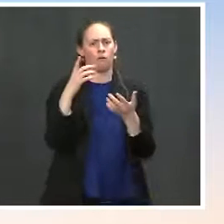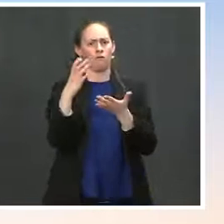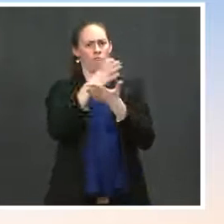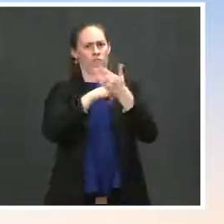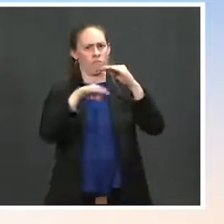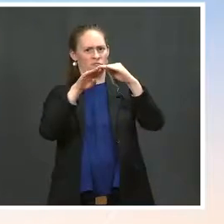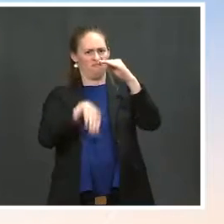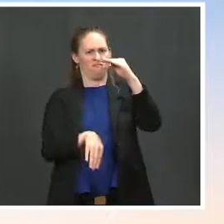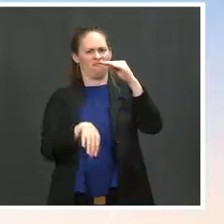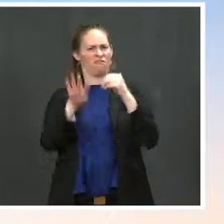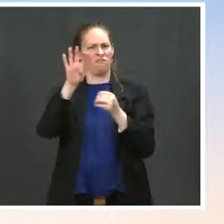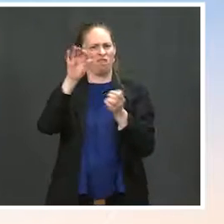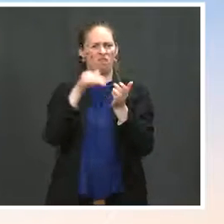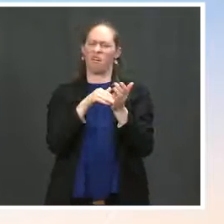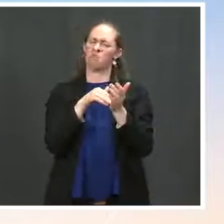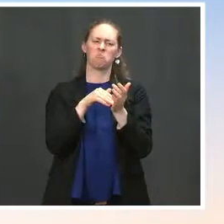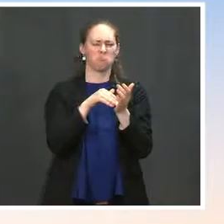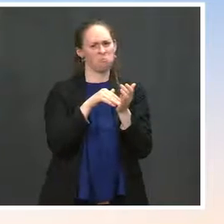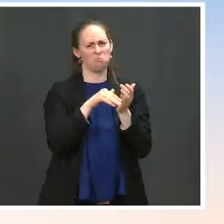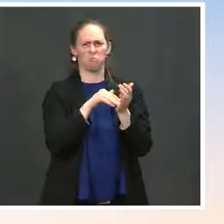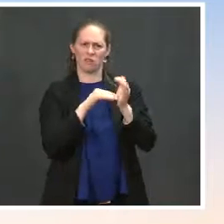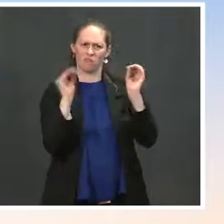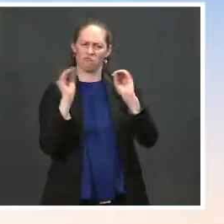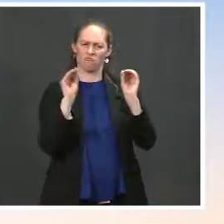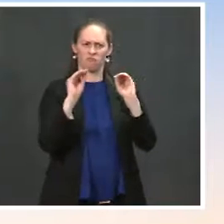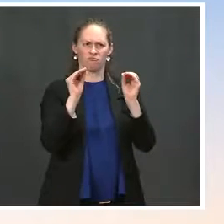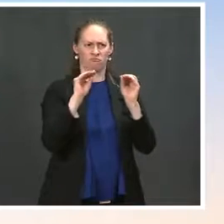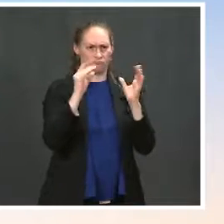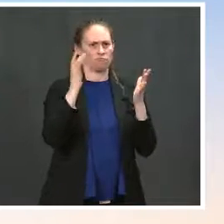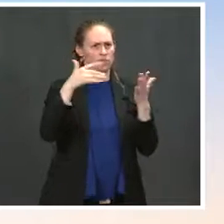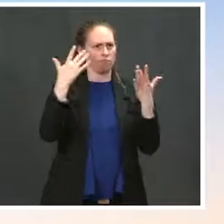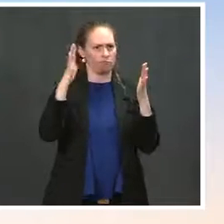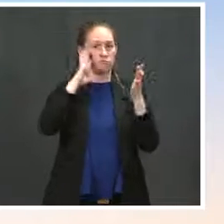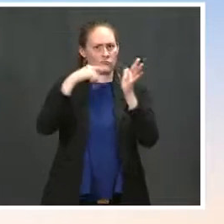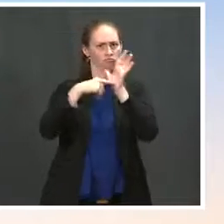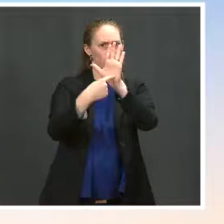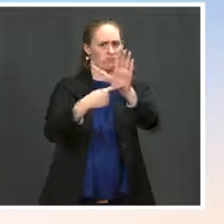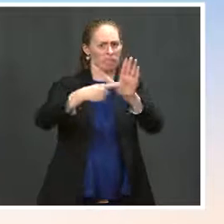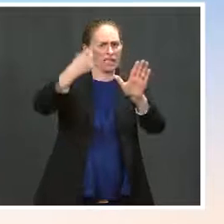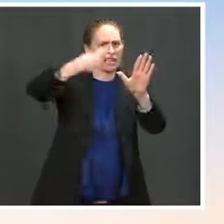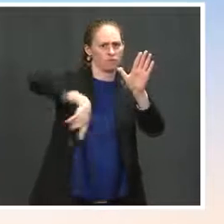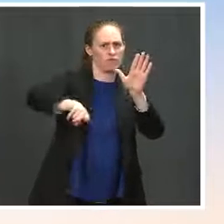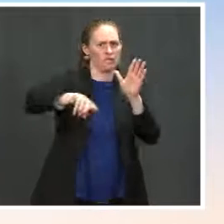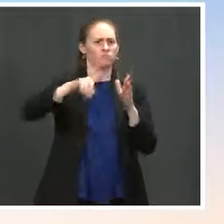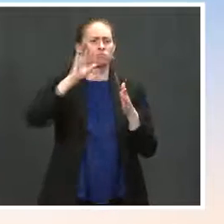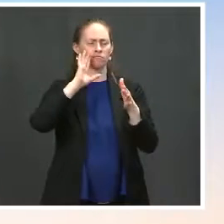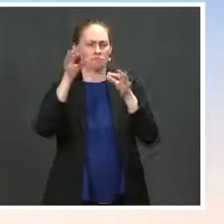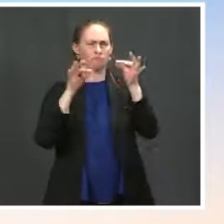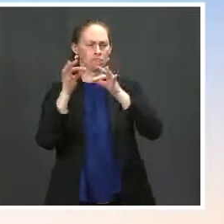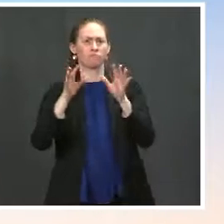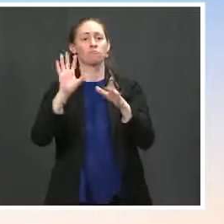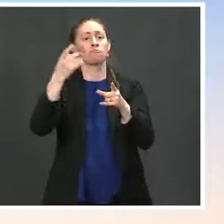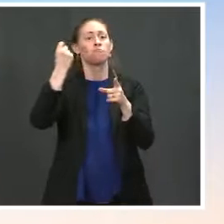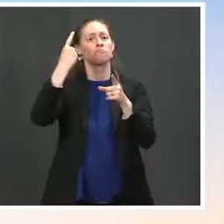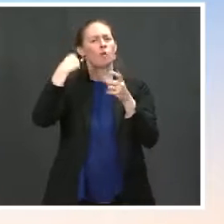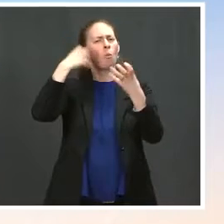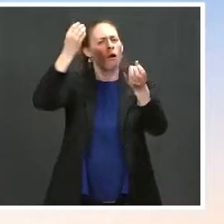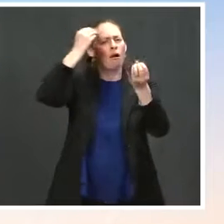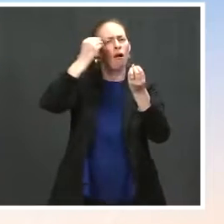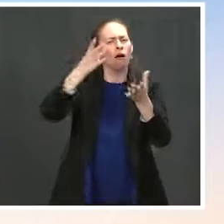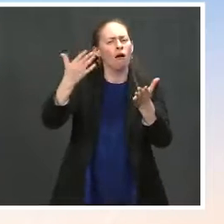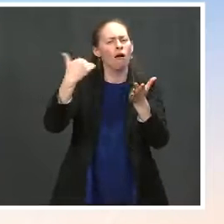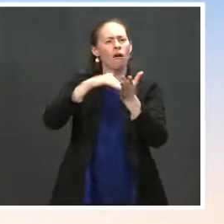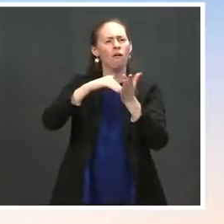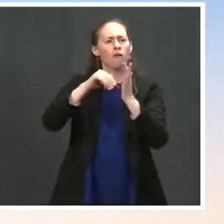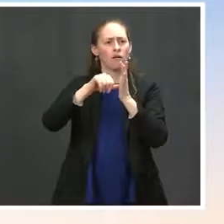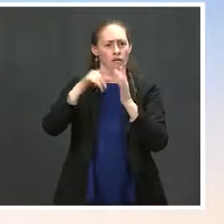that will certainly be reflected in his proposal he makes next week. Let me also say that you can expect that he'll outline the details of